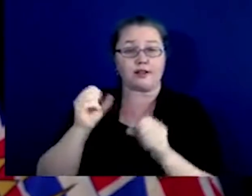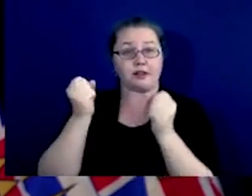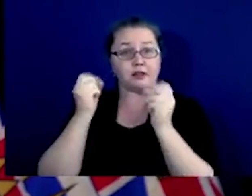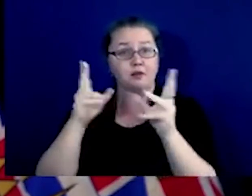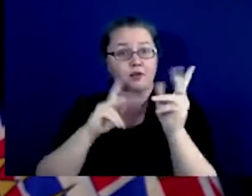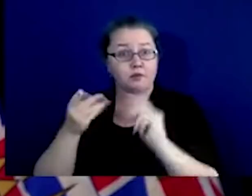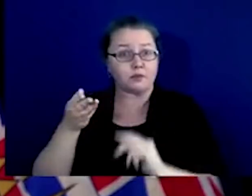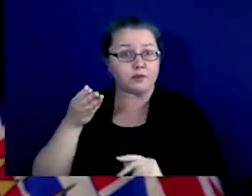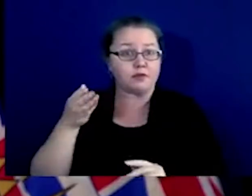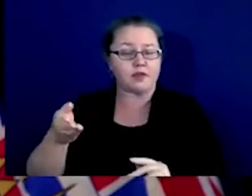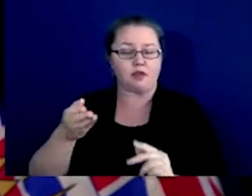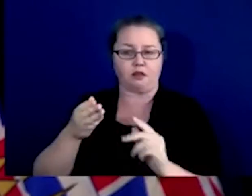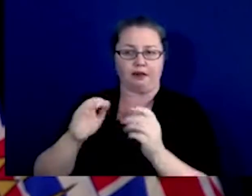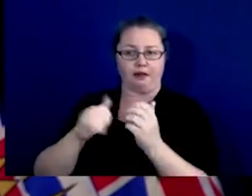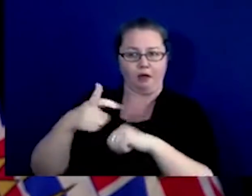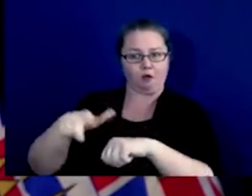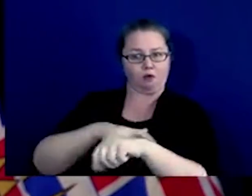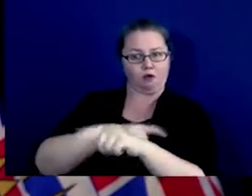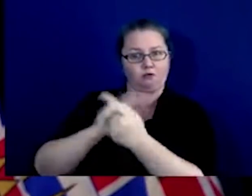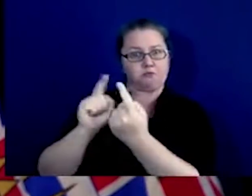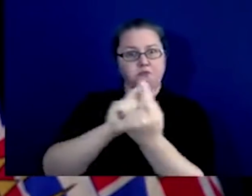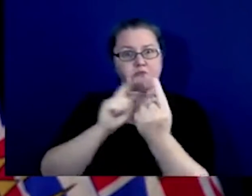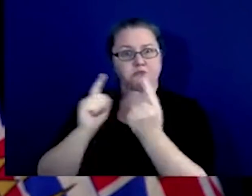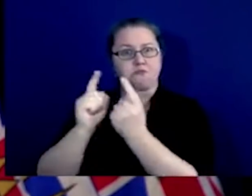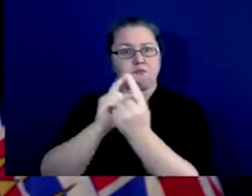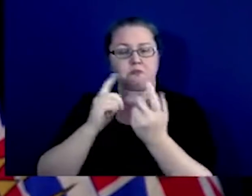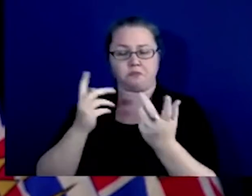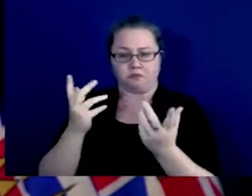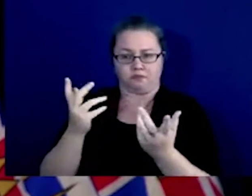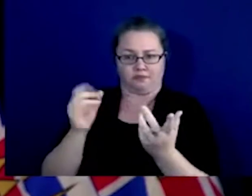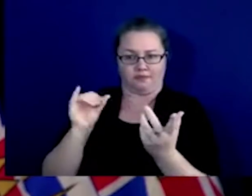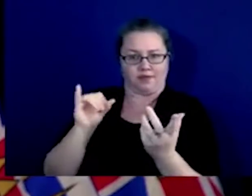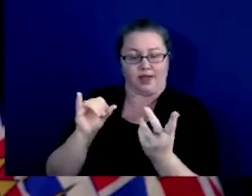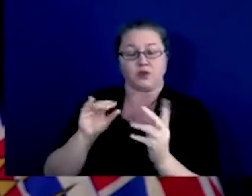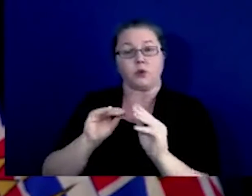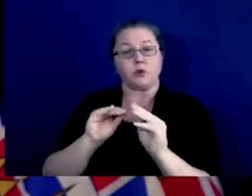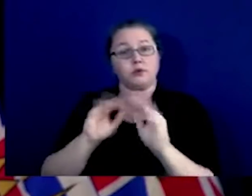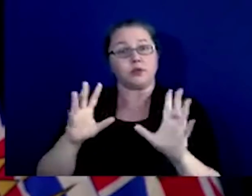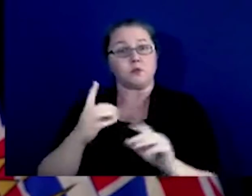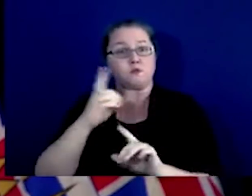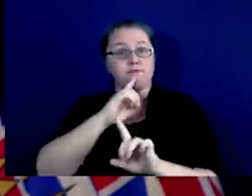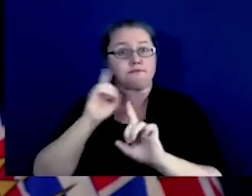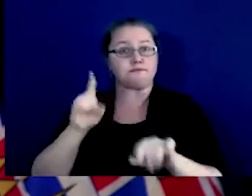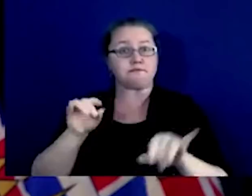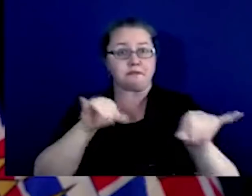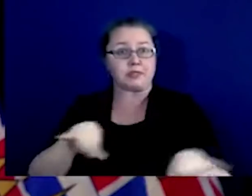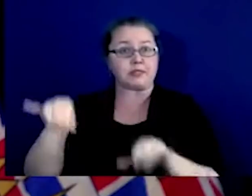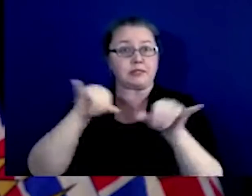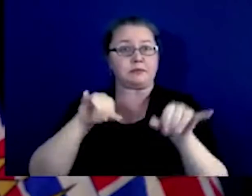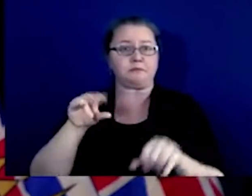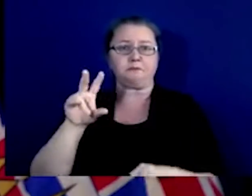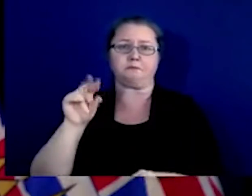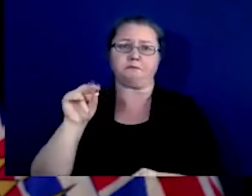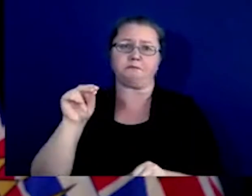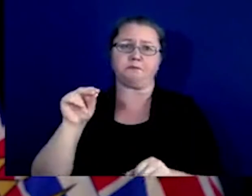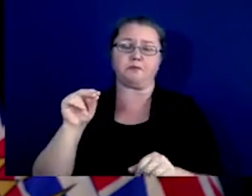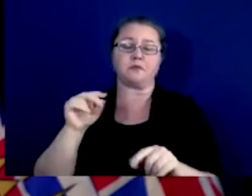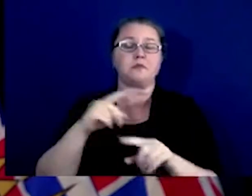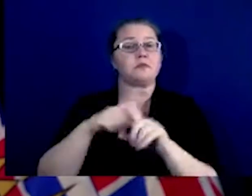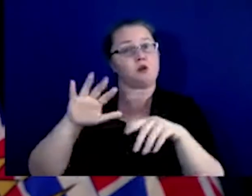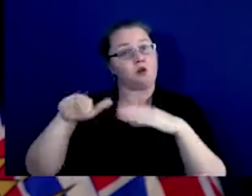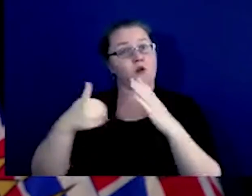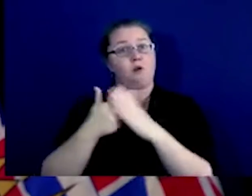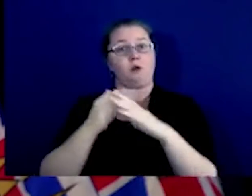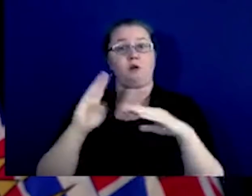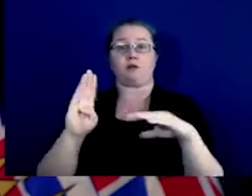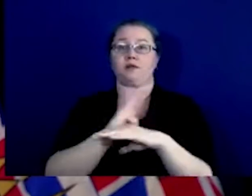things that businesses can do and should be doing every day for the health of your employees and also for your business. One of the best things you